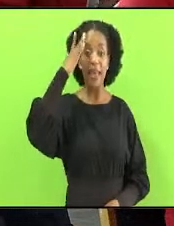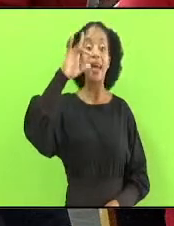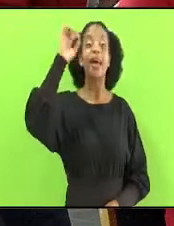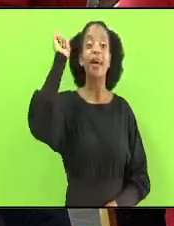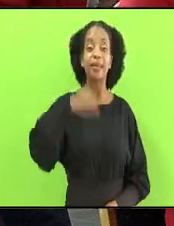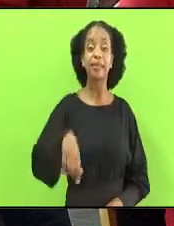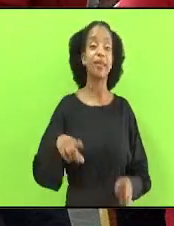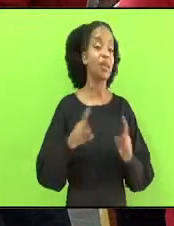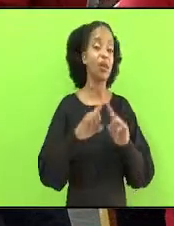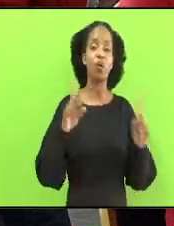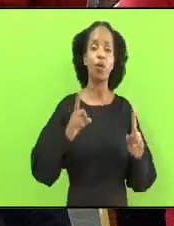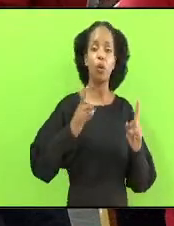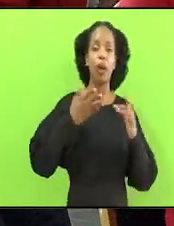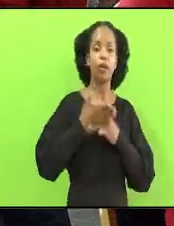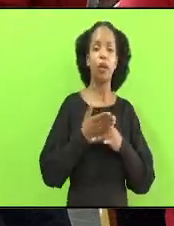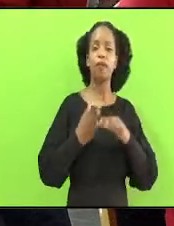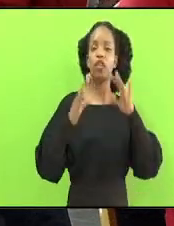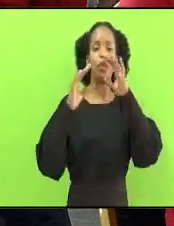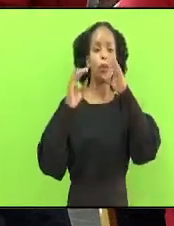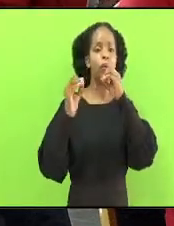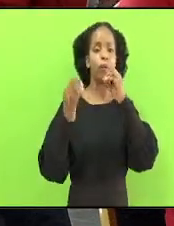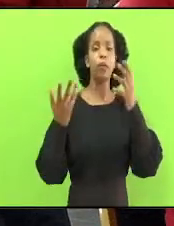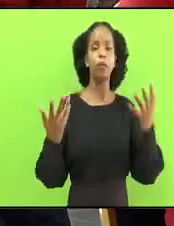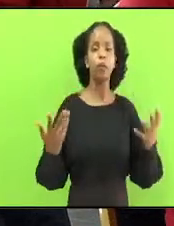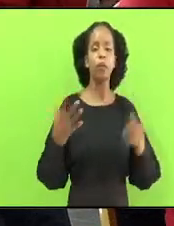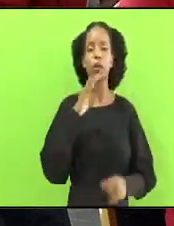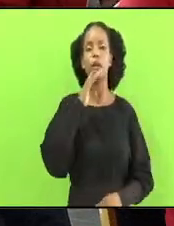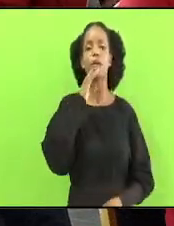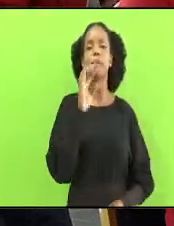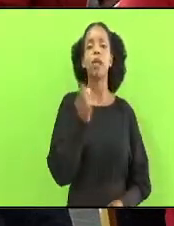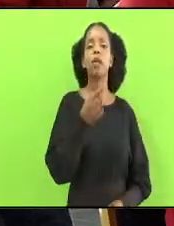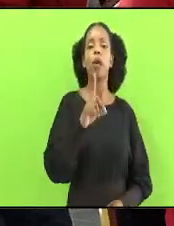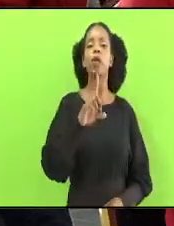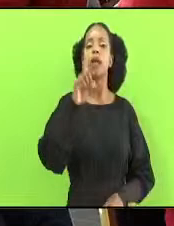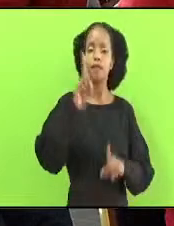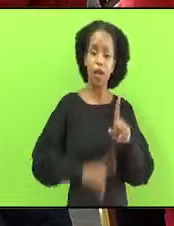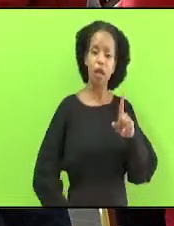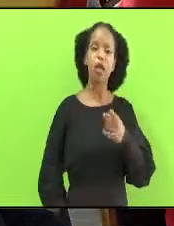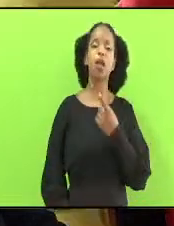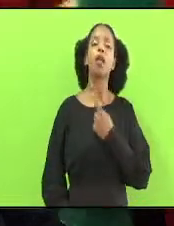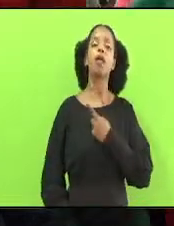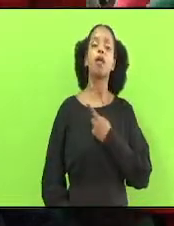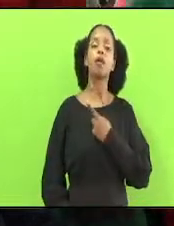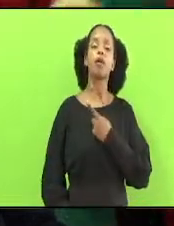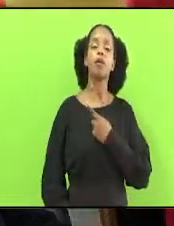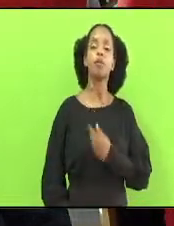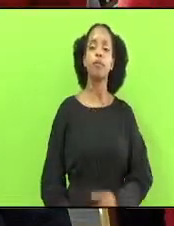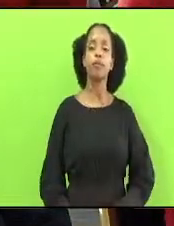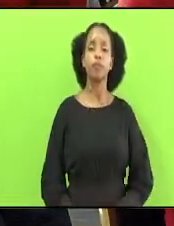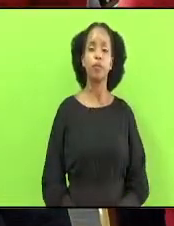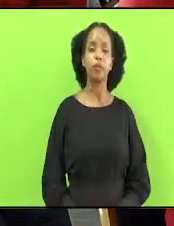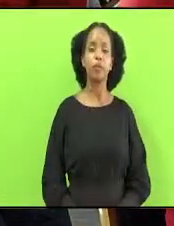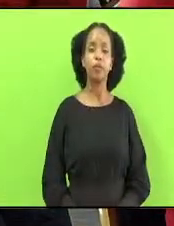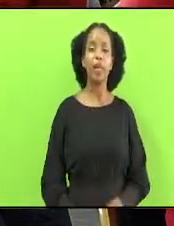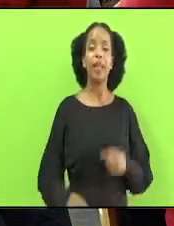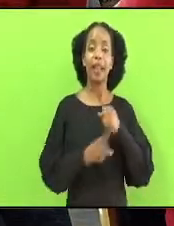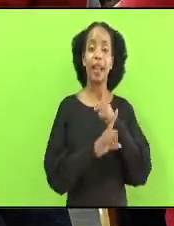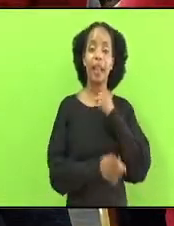make any interventions, it means they are failing us. Ke tsena mo my last submission. My last submission ke gore